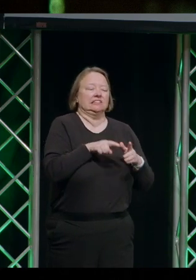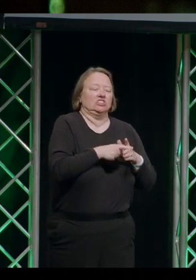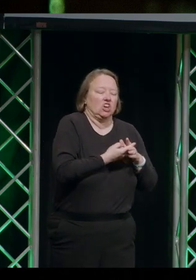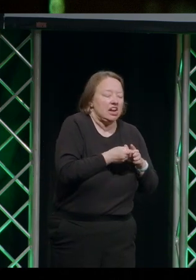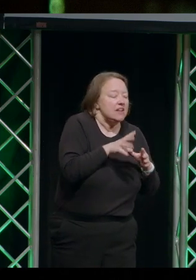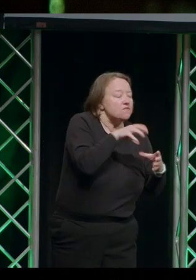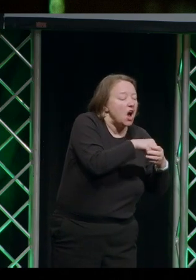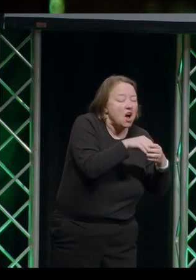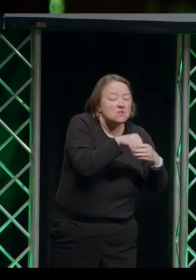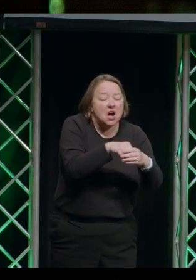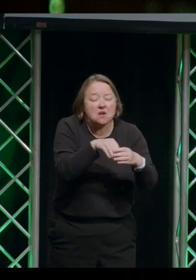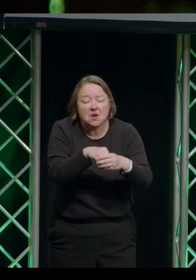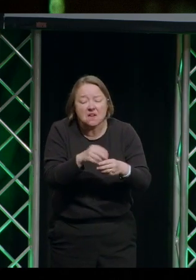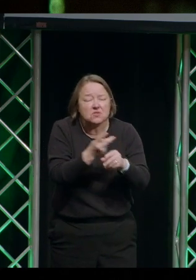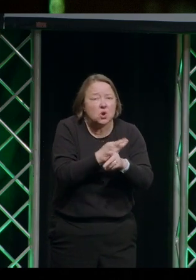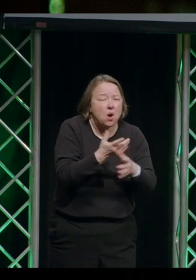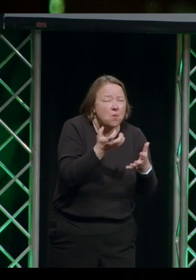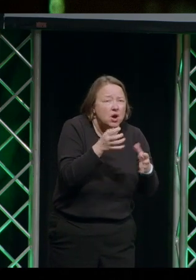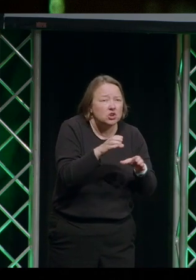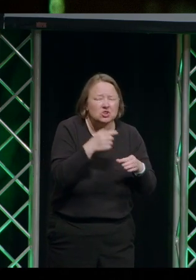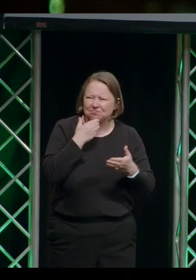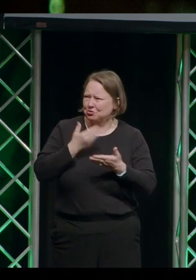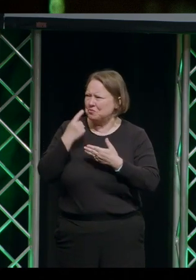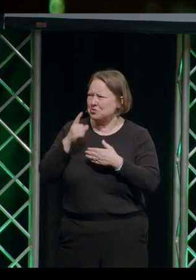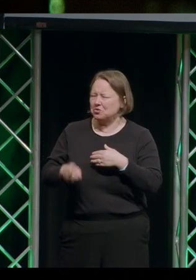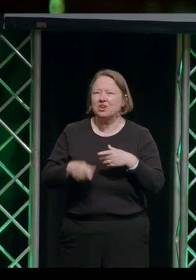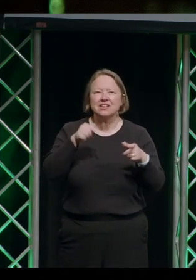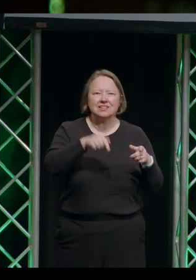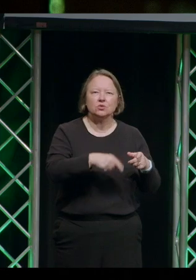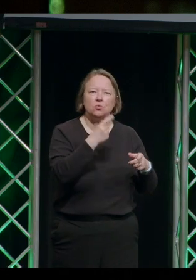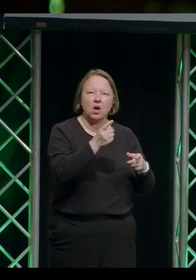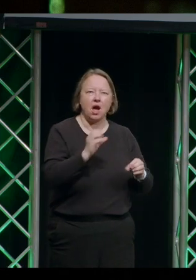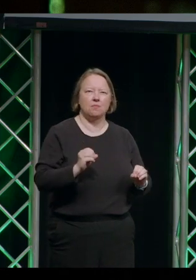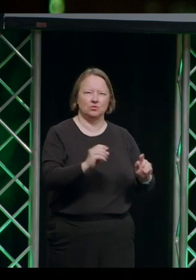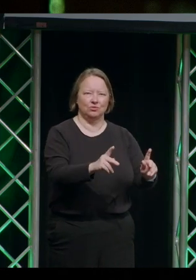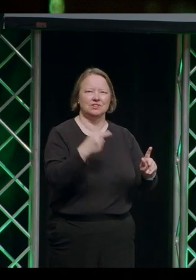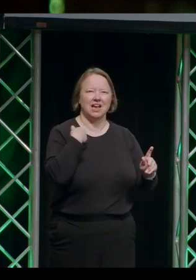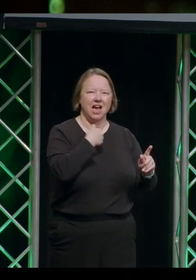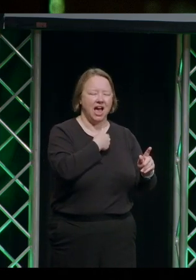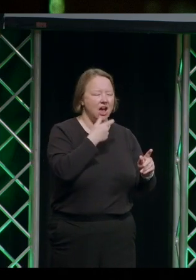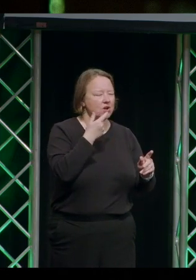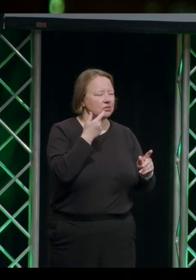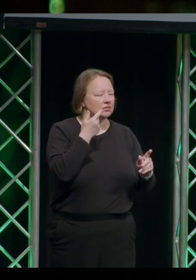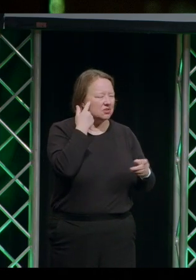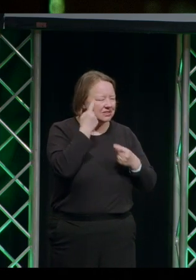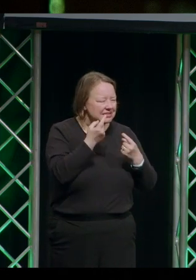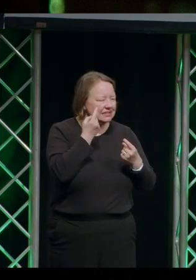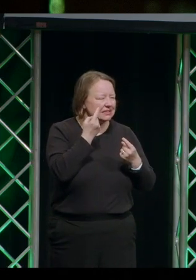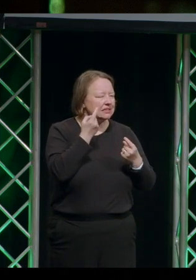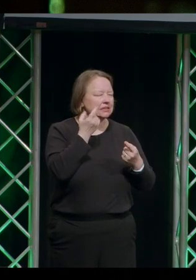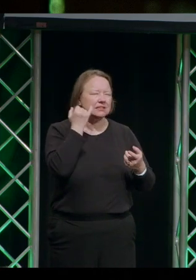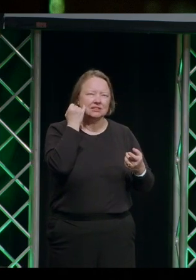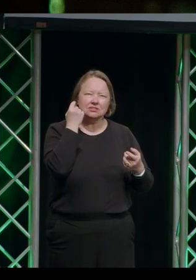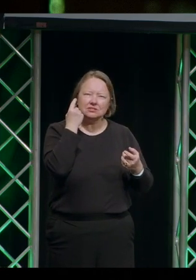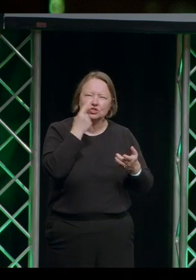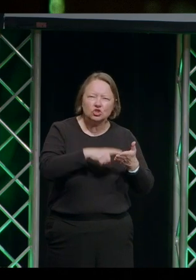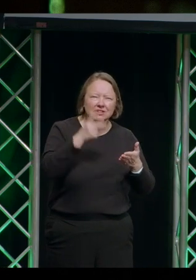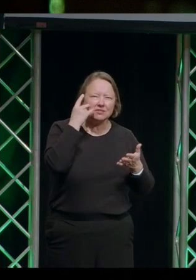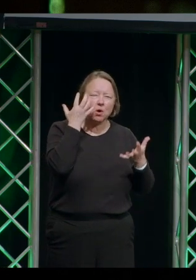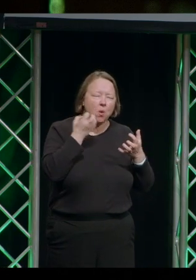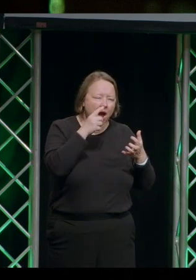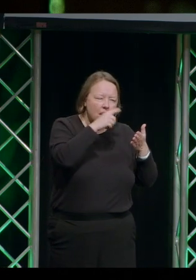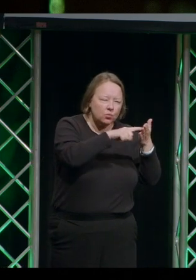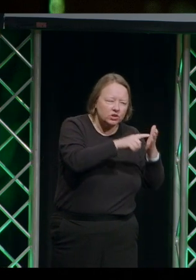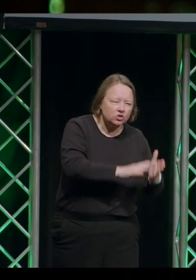everything. I'm trying to figure out what I want to do. Good for you. And this was one of the opportunities I was trying. I was wanting to see if I wanted to be a researcher